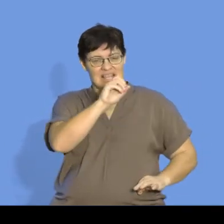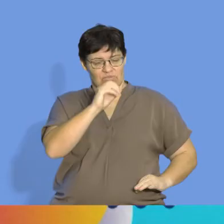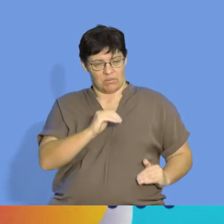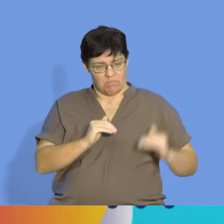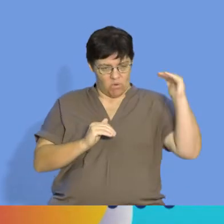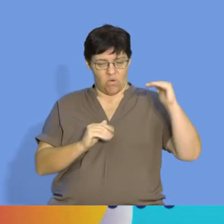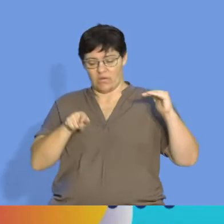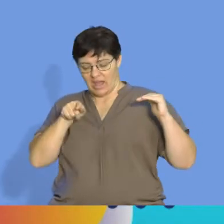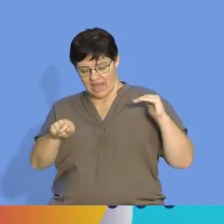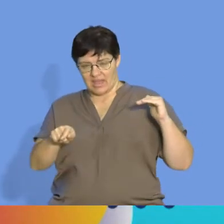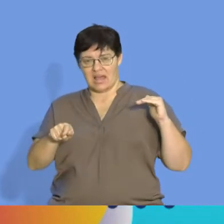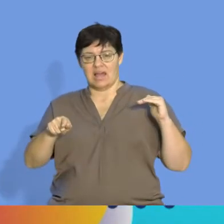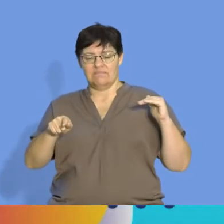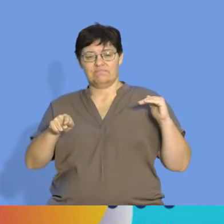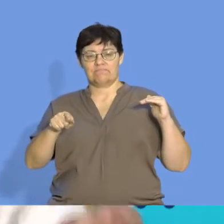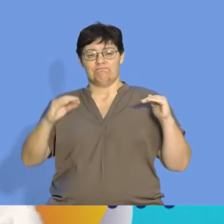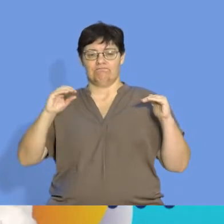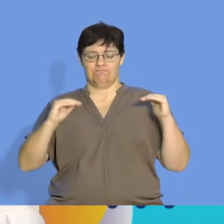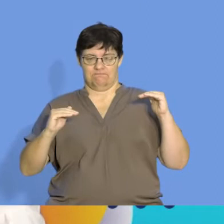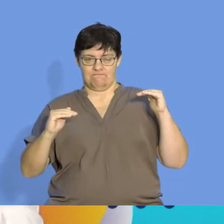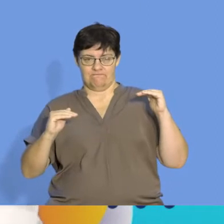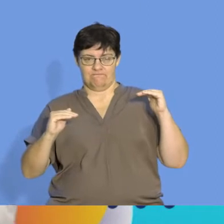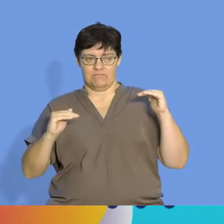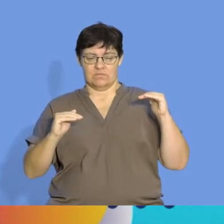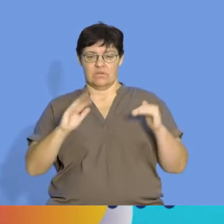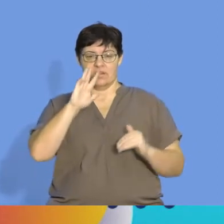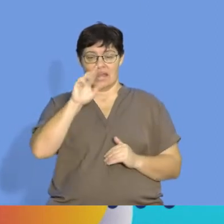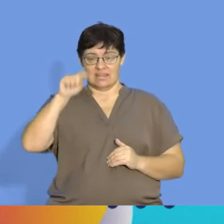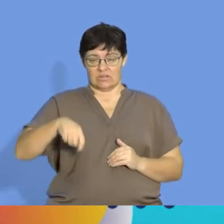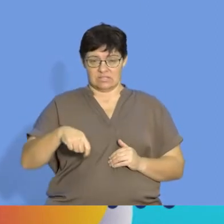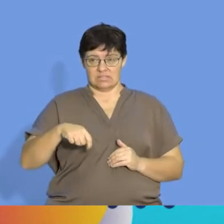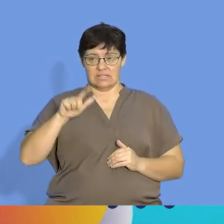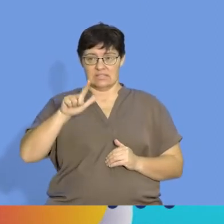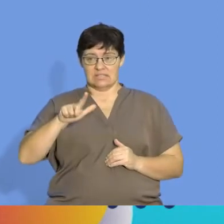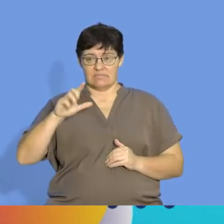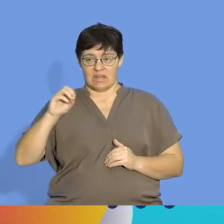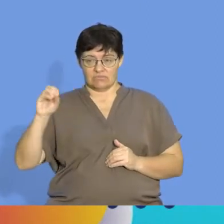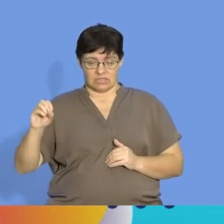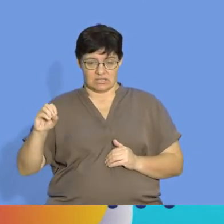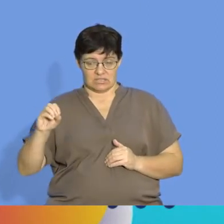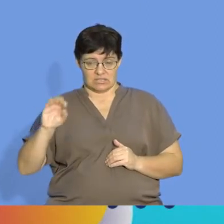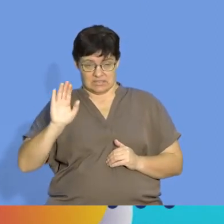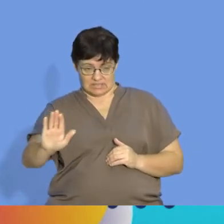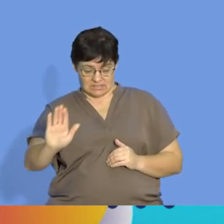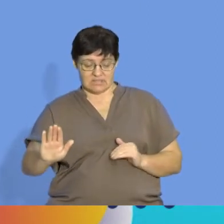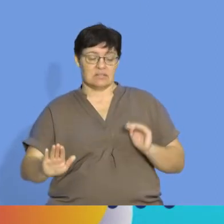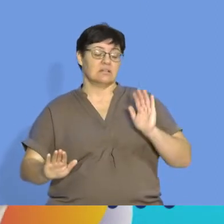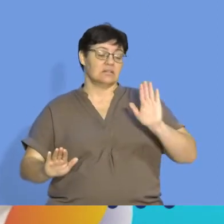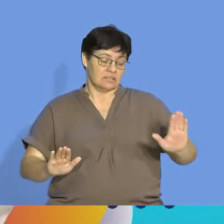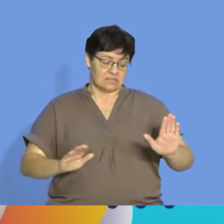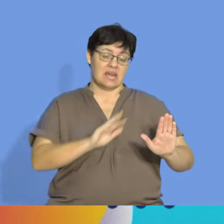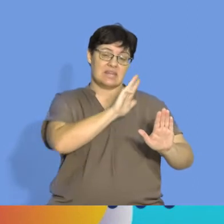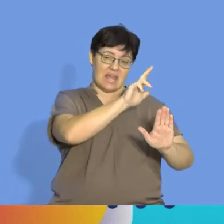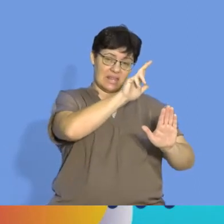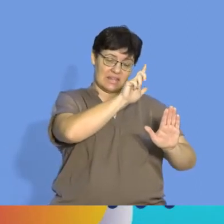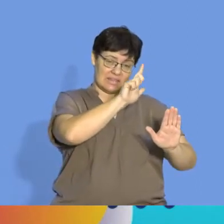earning 600 Rand more than the other. So the 9,700 plus your 600, that's the first part